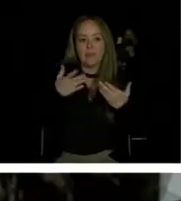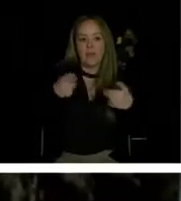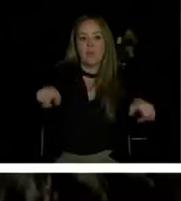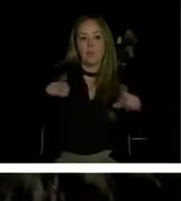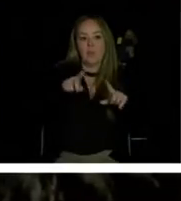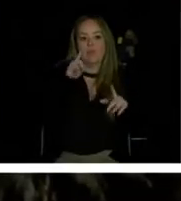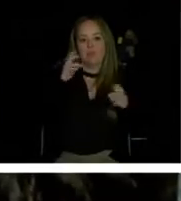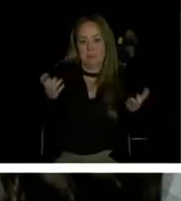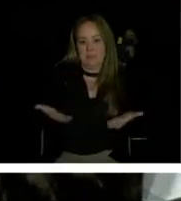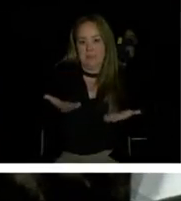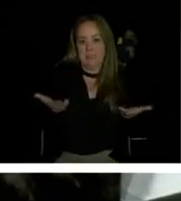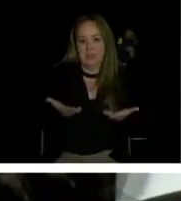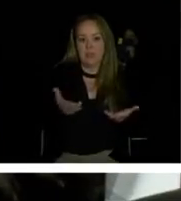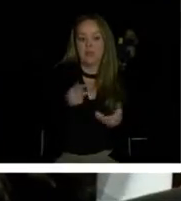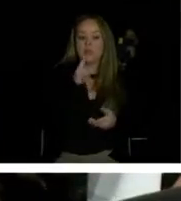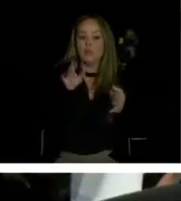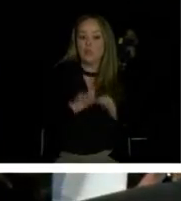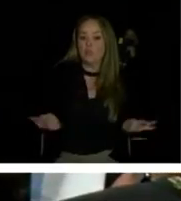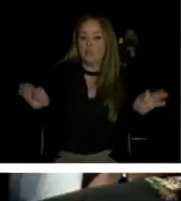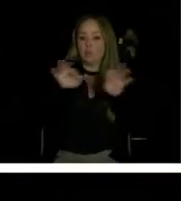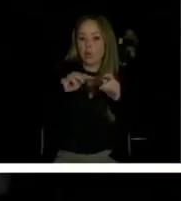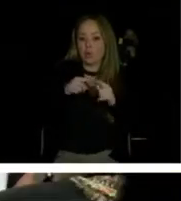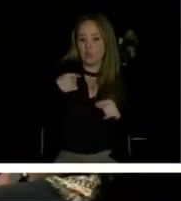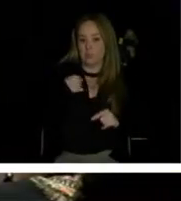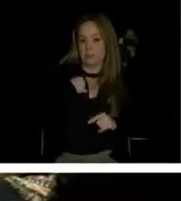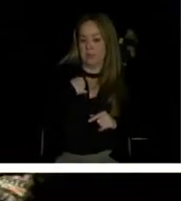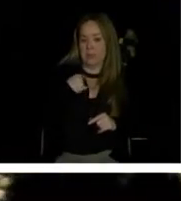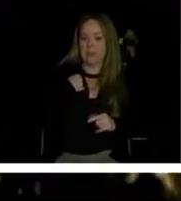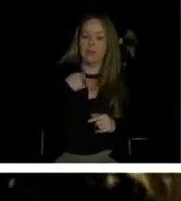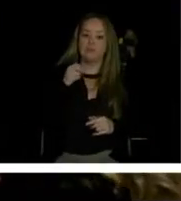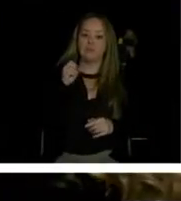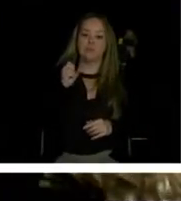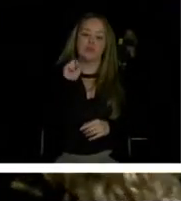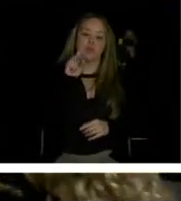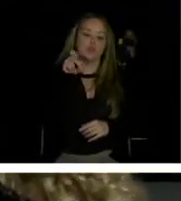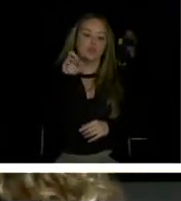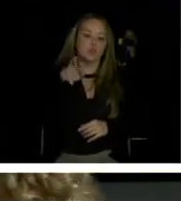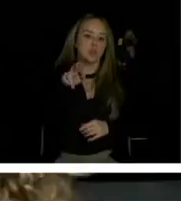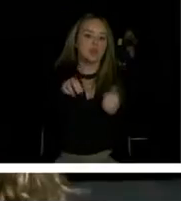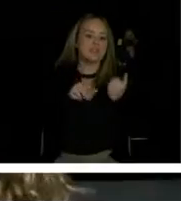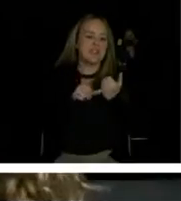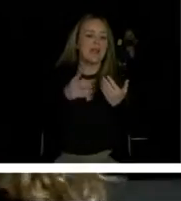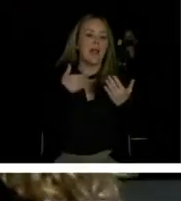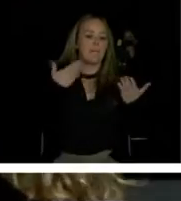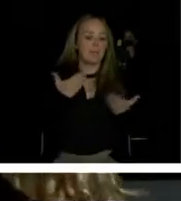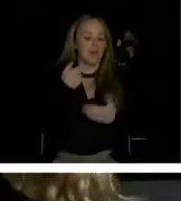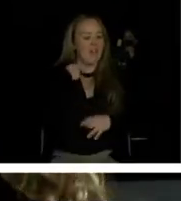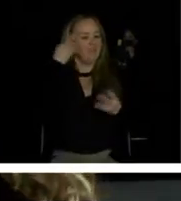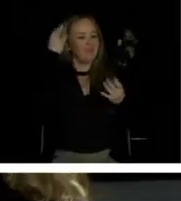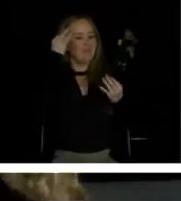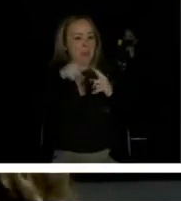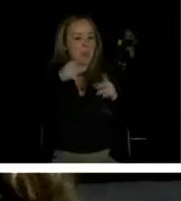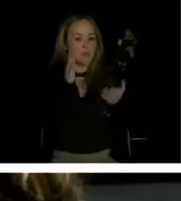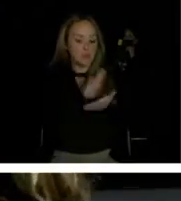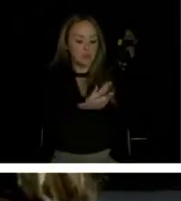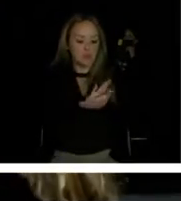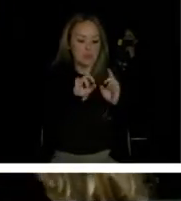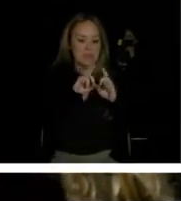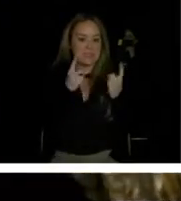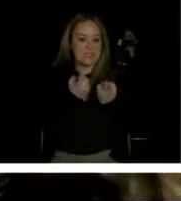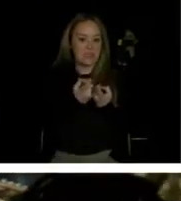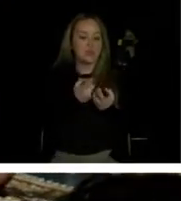for being here. It's really important to me as a superintendent. When I think about a school district, the school